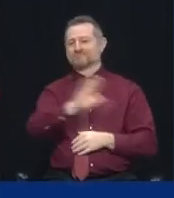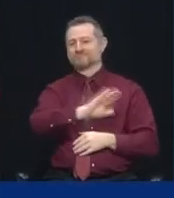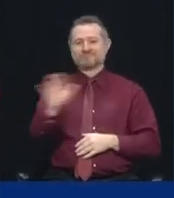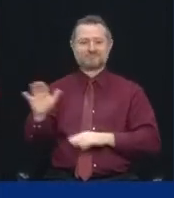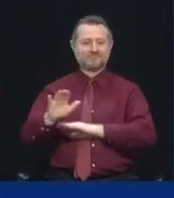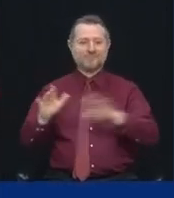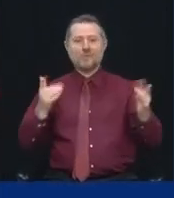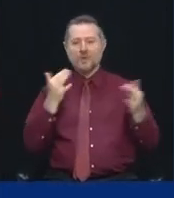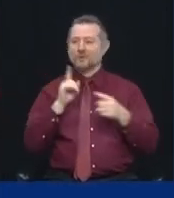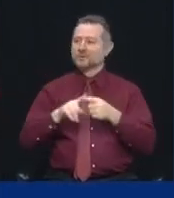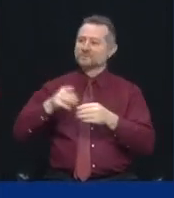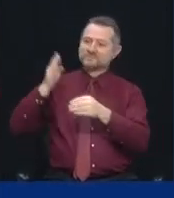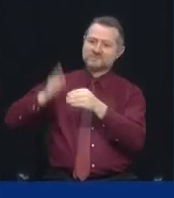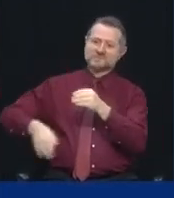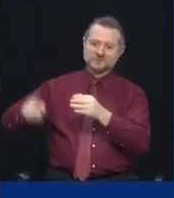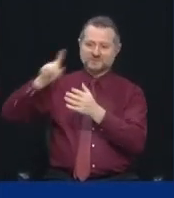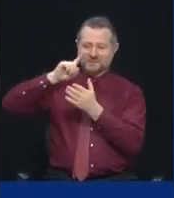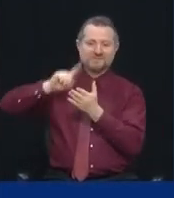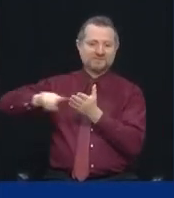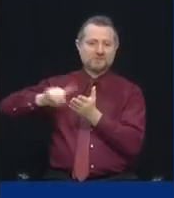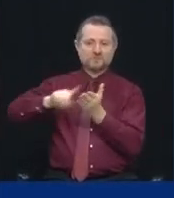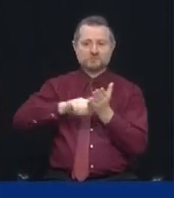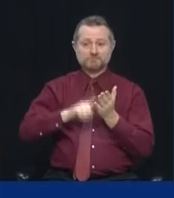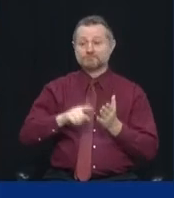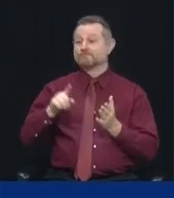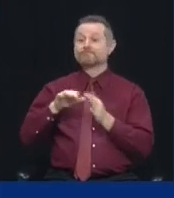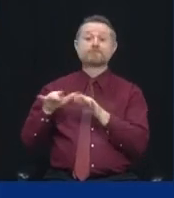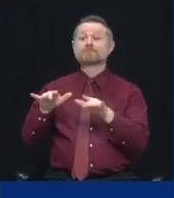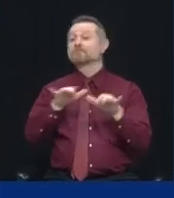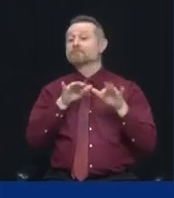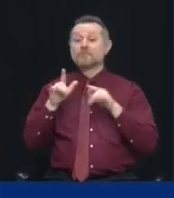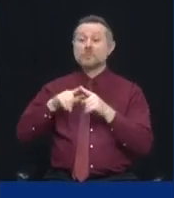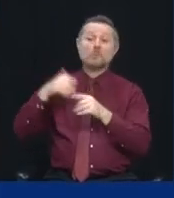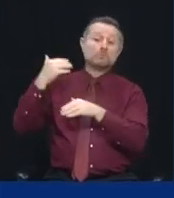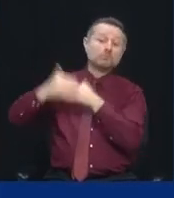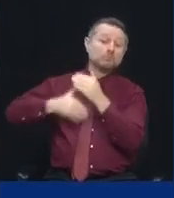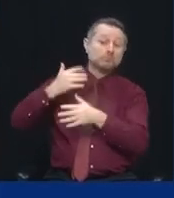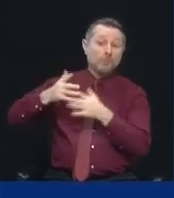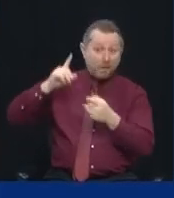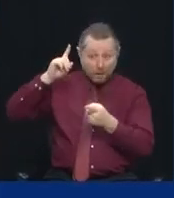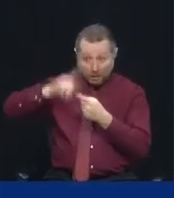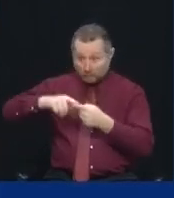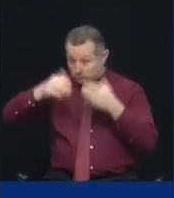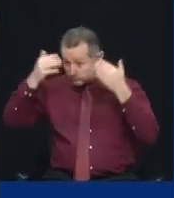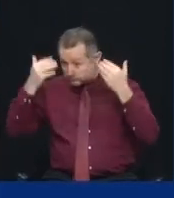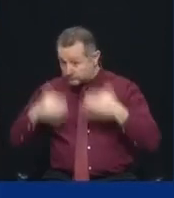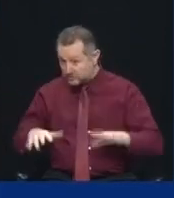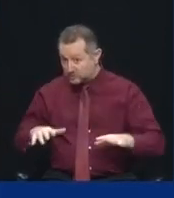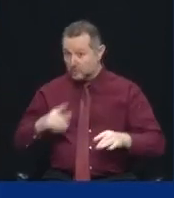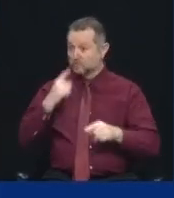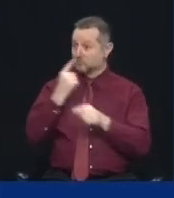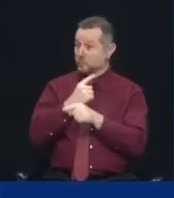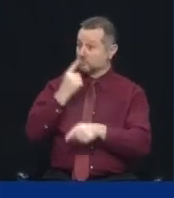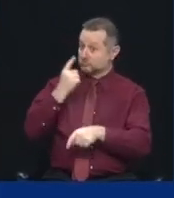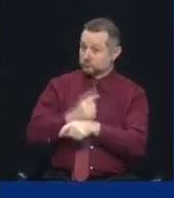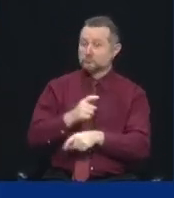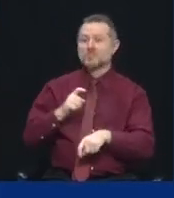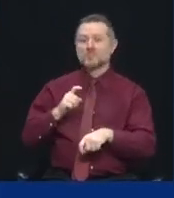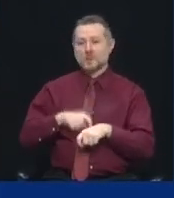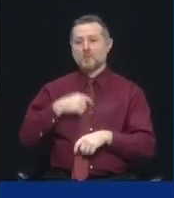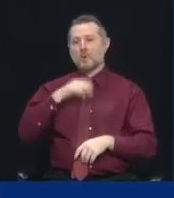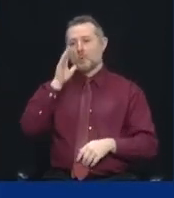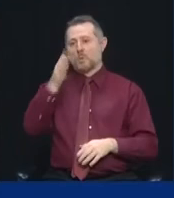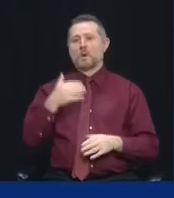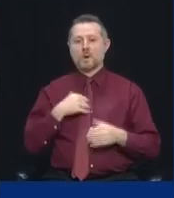review. Let the review go on. At the appropriate time, I will have a